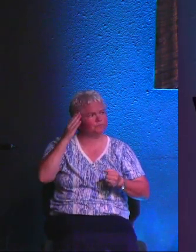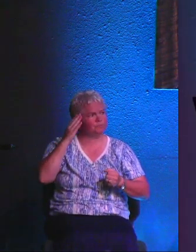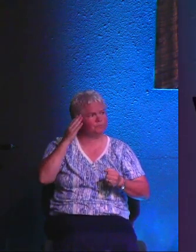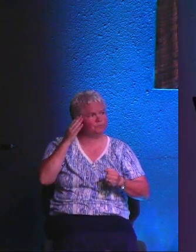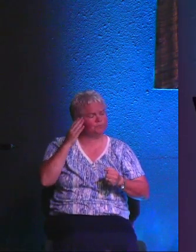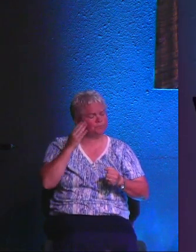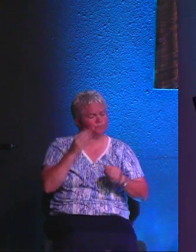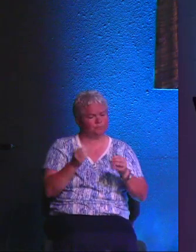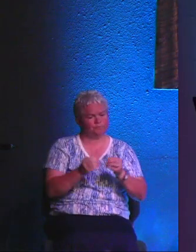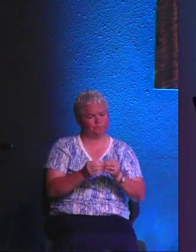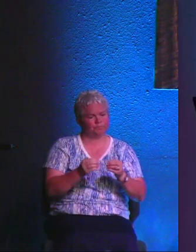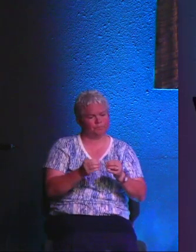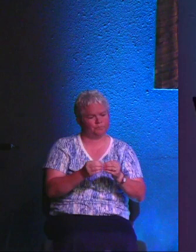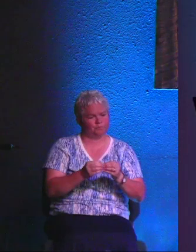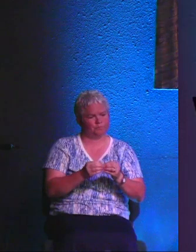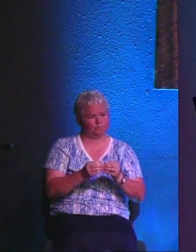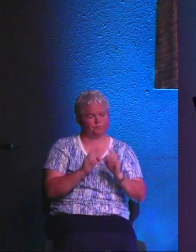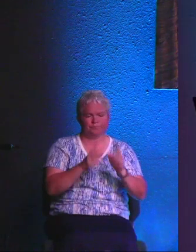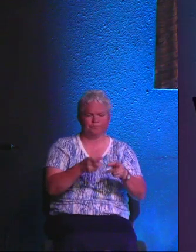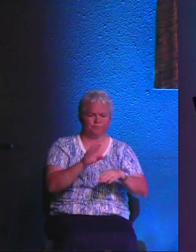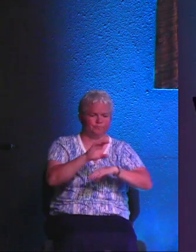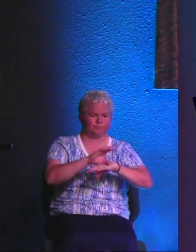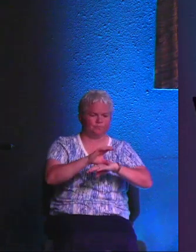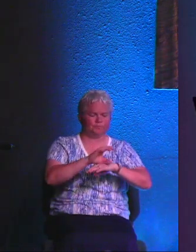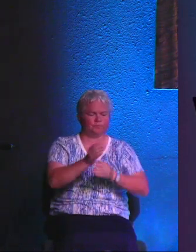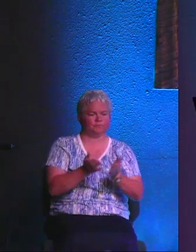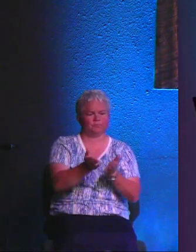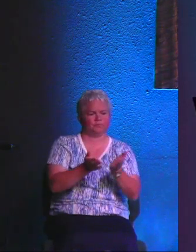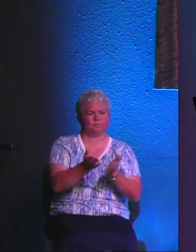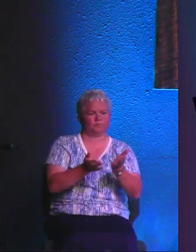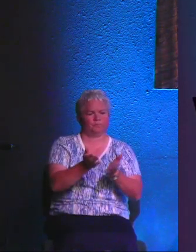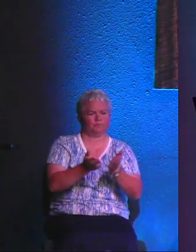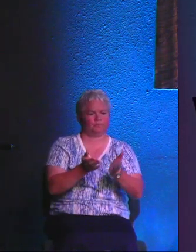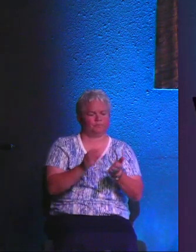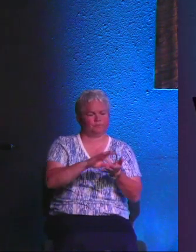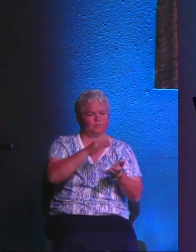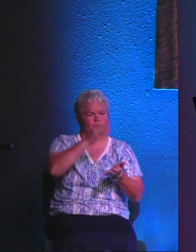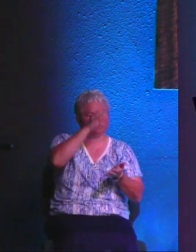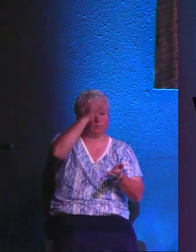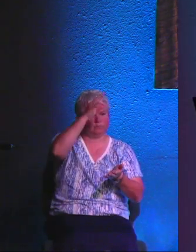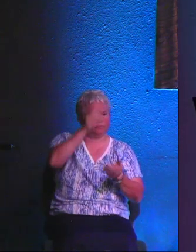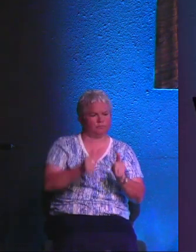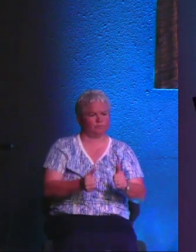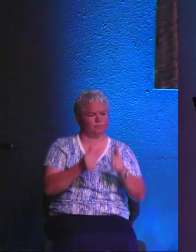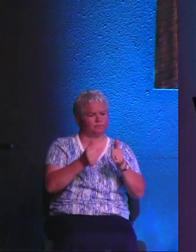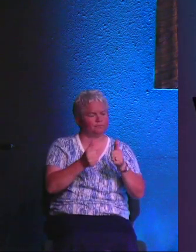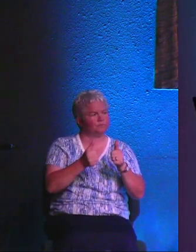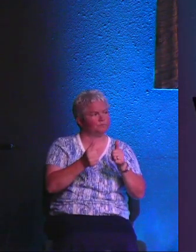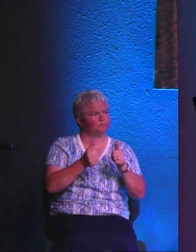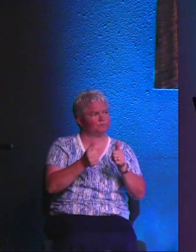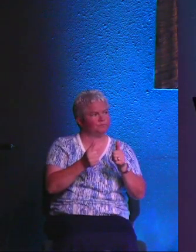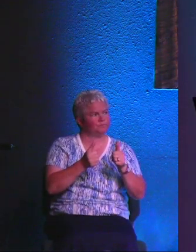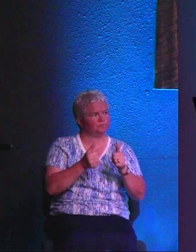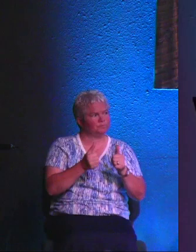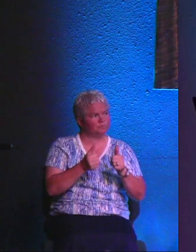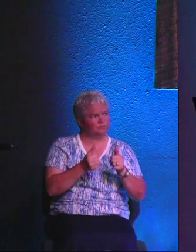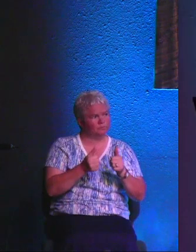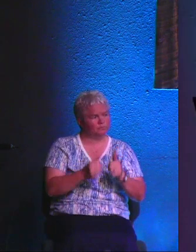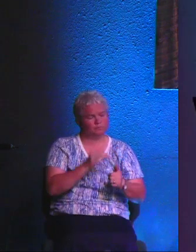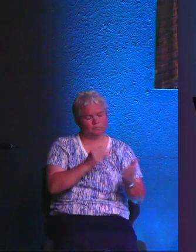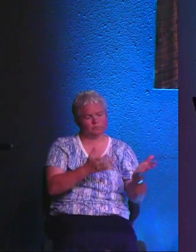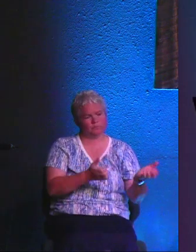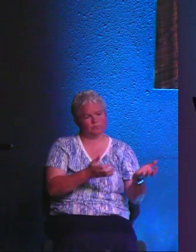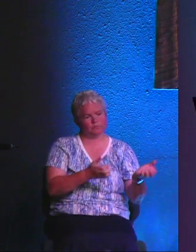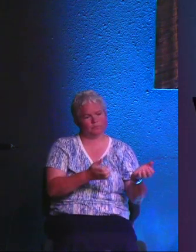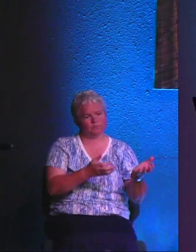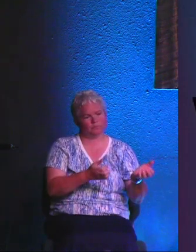I knew I needed more than just going to church service to fill that spiritual void that we're all born with. I